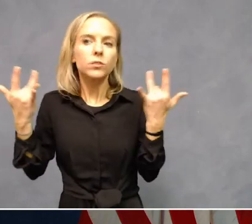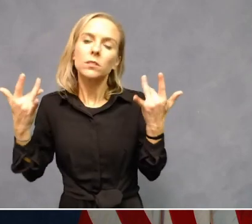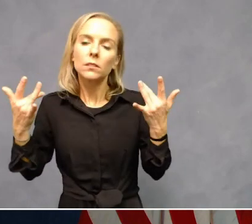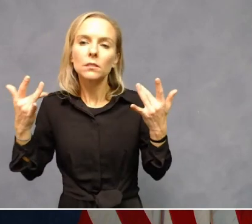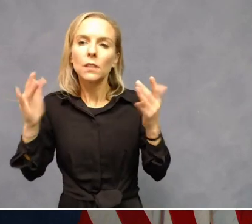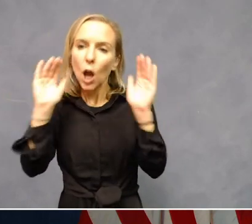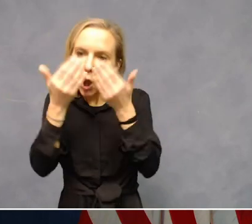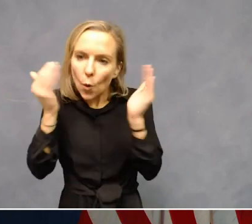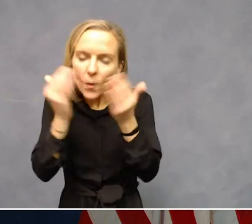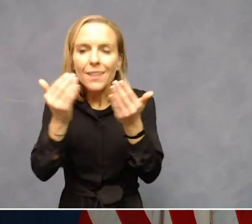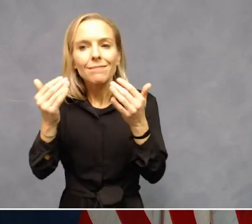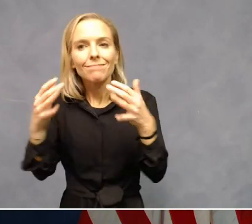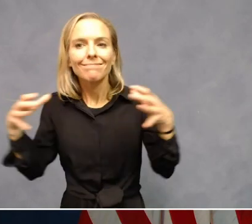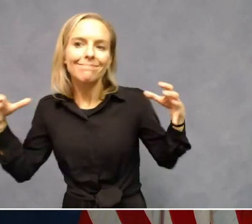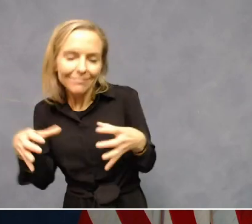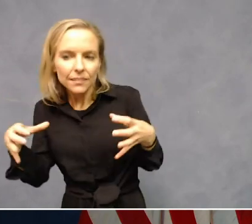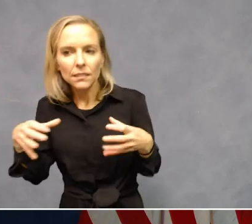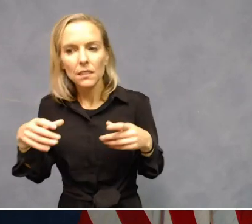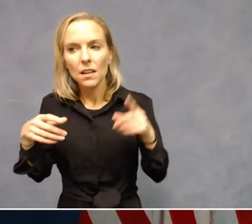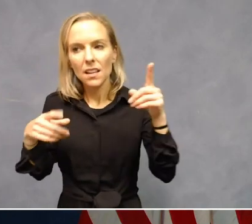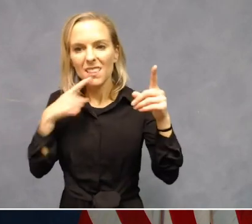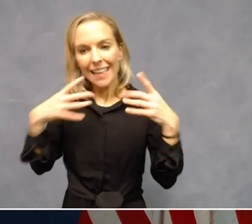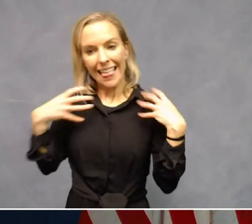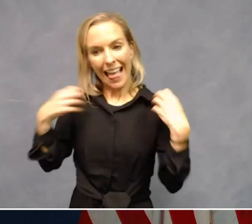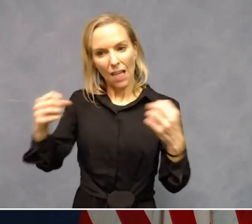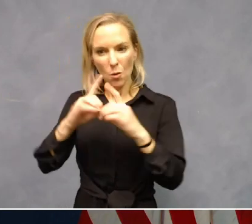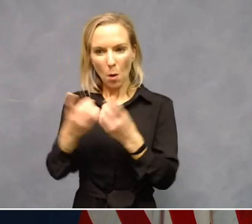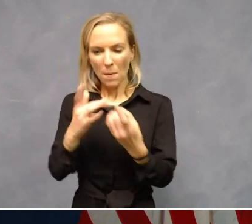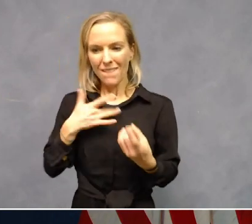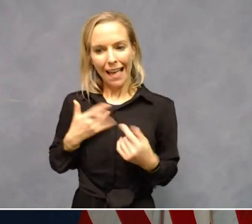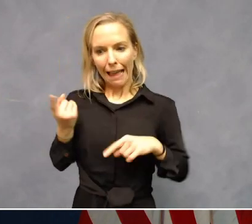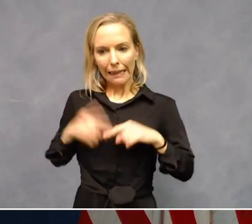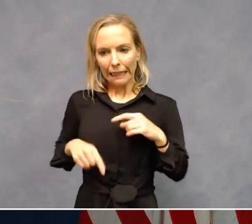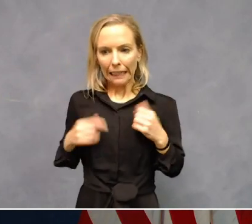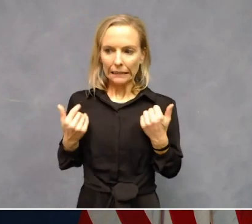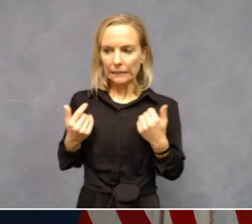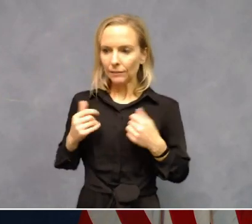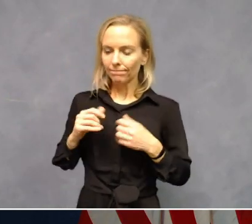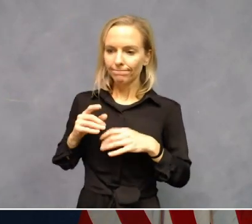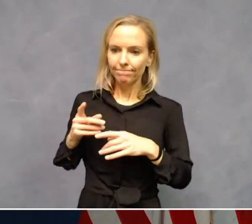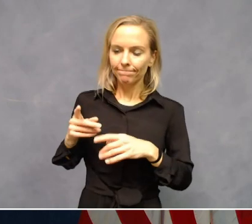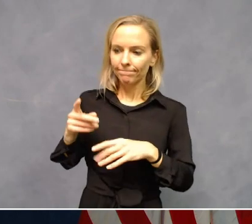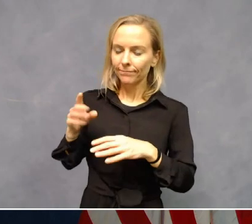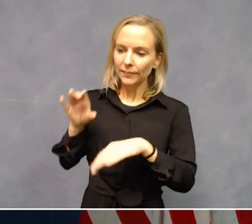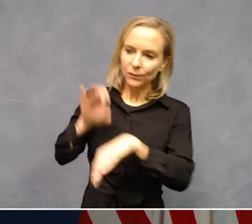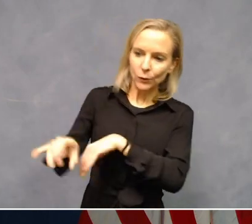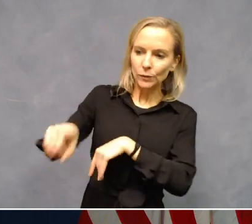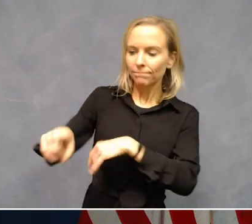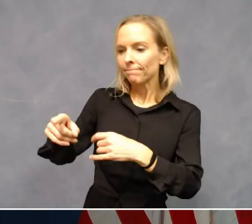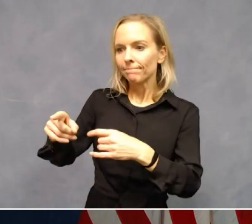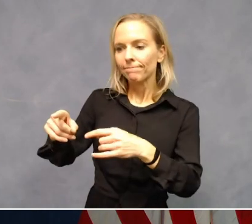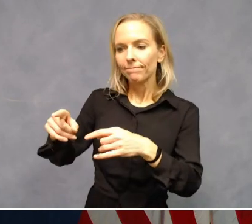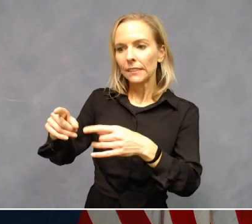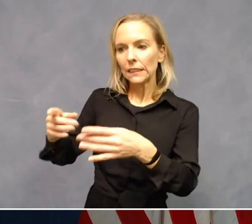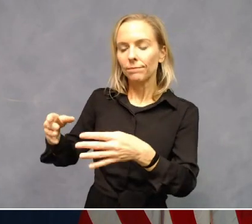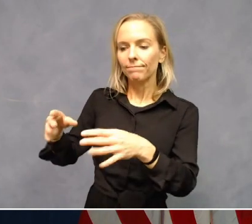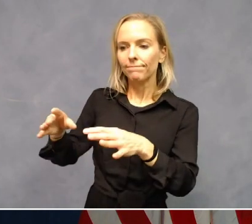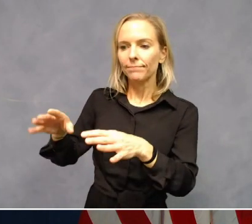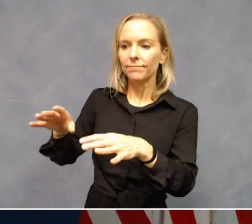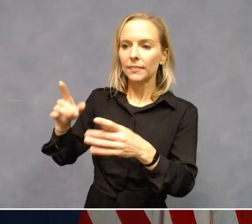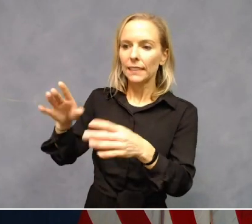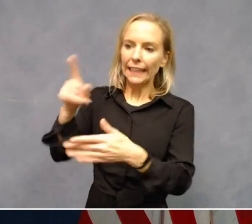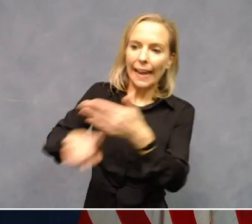us they feel their hands are kind of tied as far as enforcement. Any advice or comment on that? Yeah, the question is